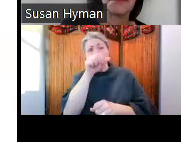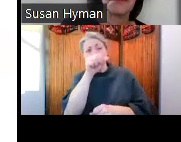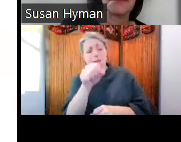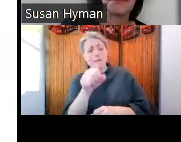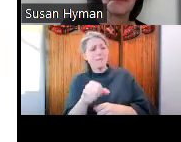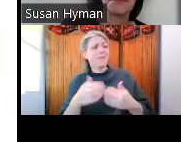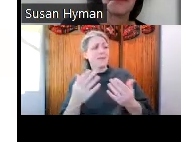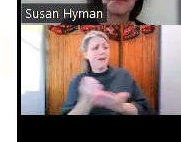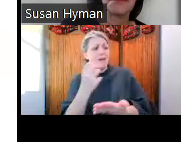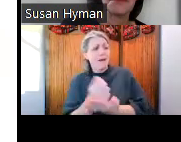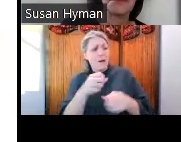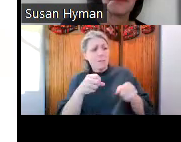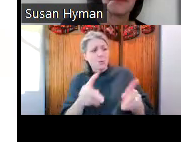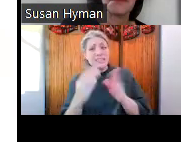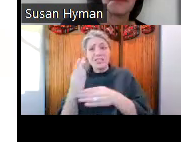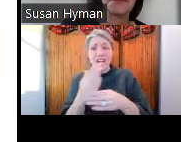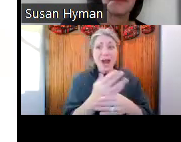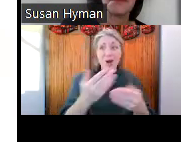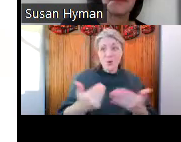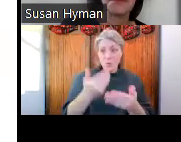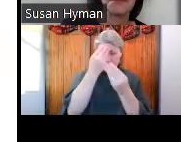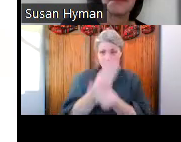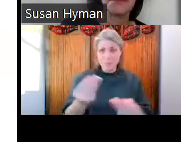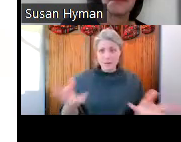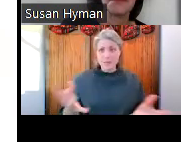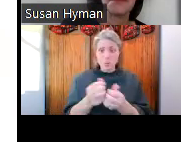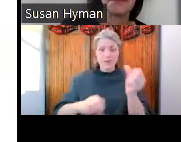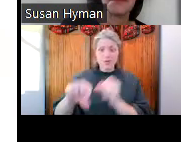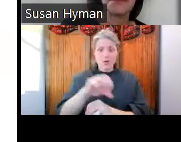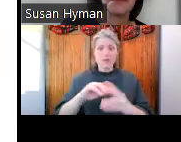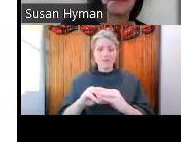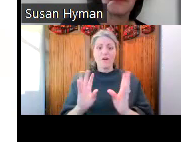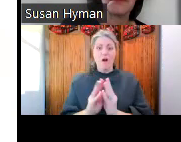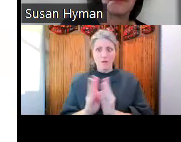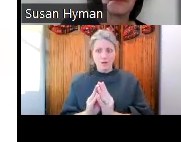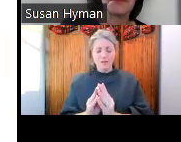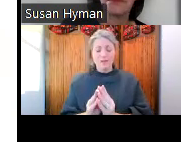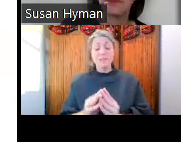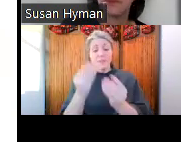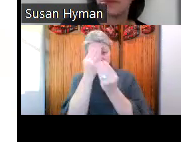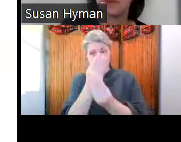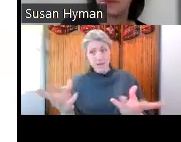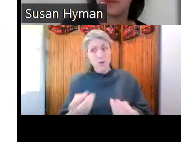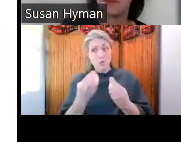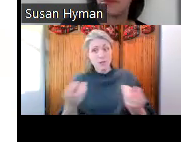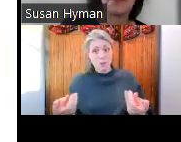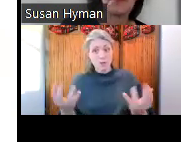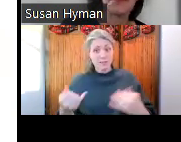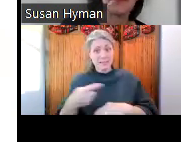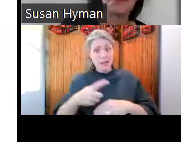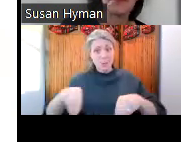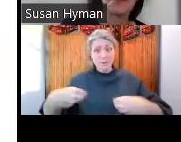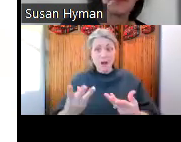to share new things that we have learned in the conferences with each other. The information and resources provided to